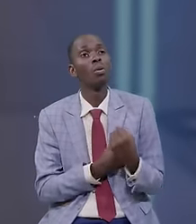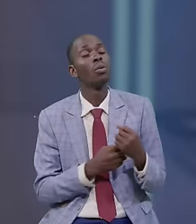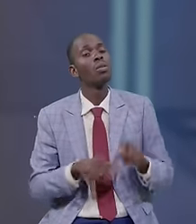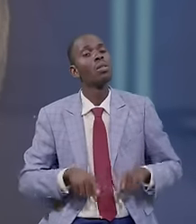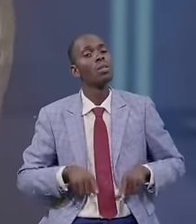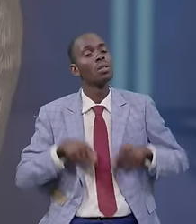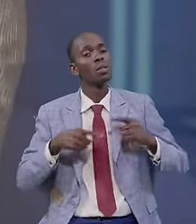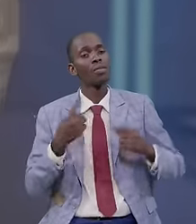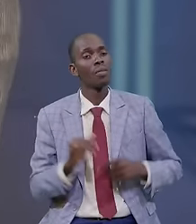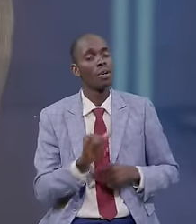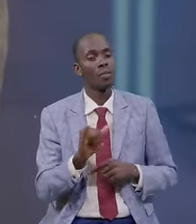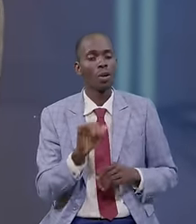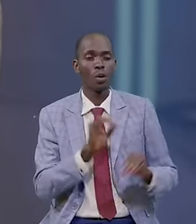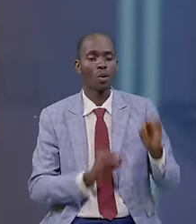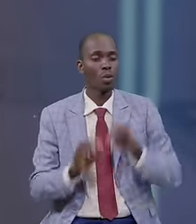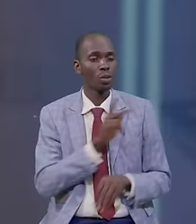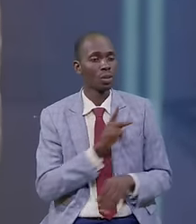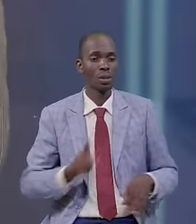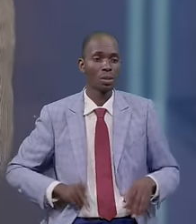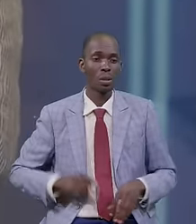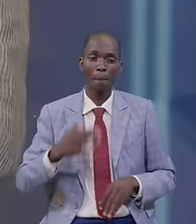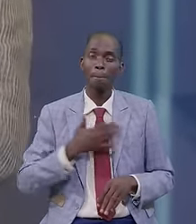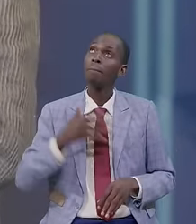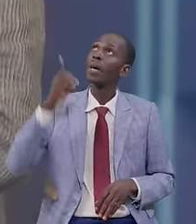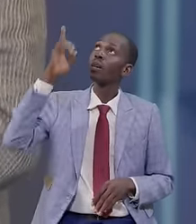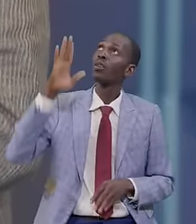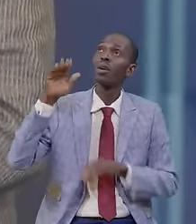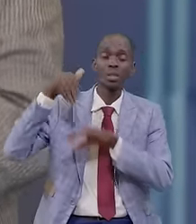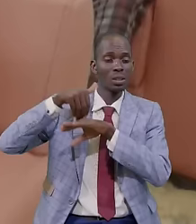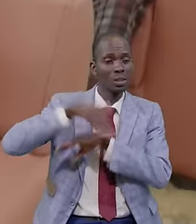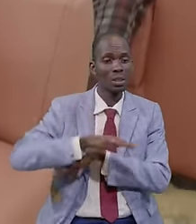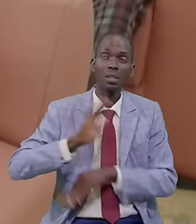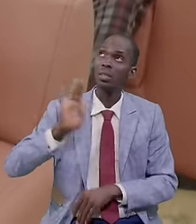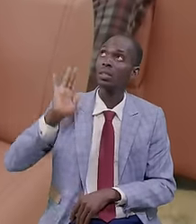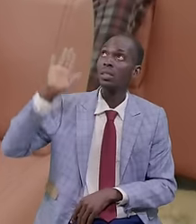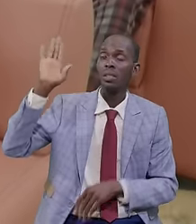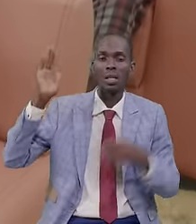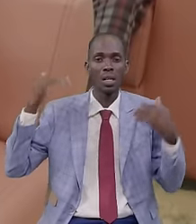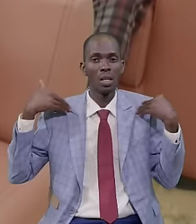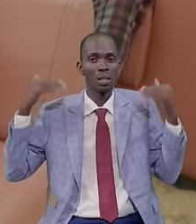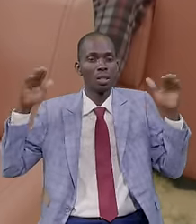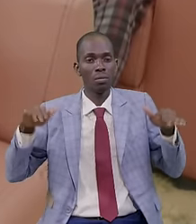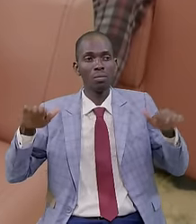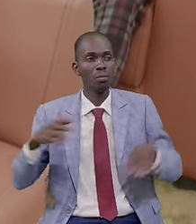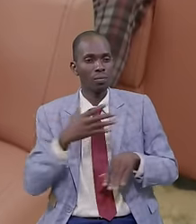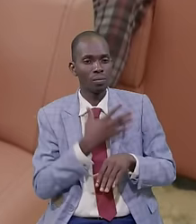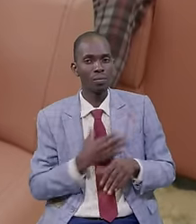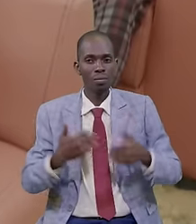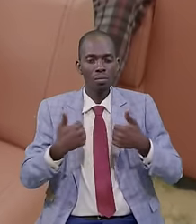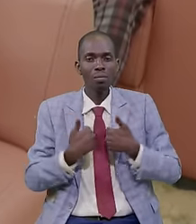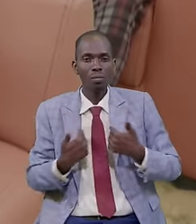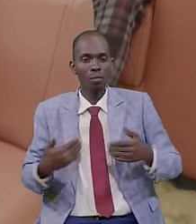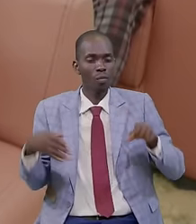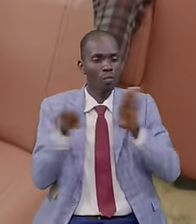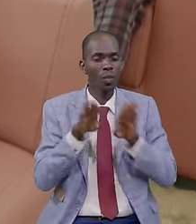King. My God has sent his angels. And he has closed the mouths of the lions that